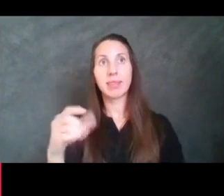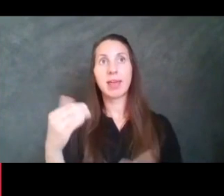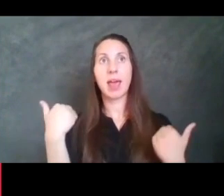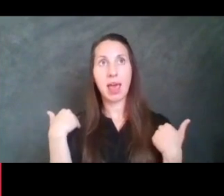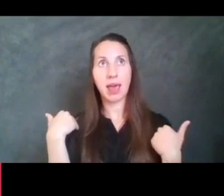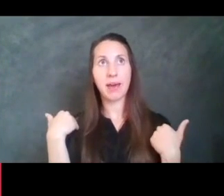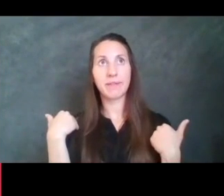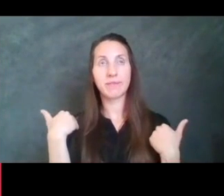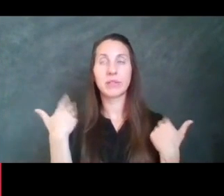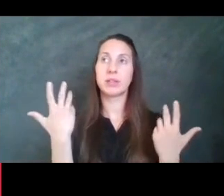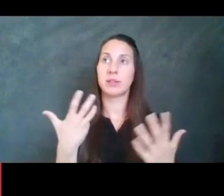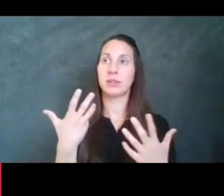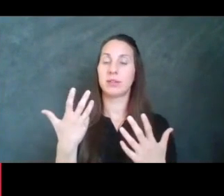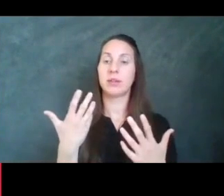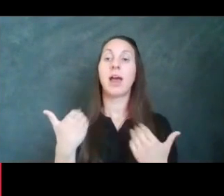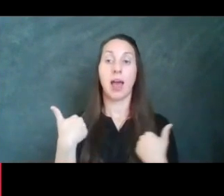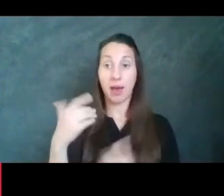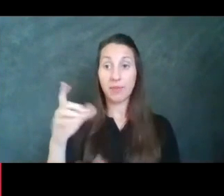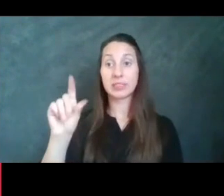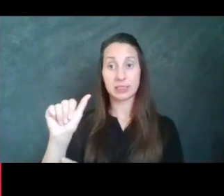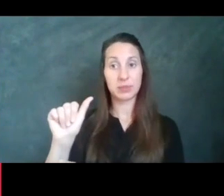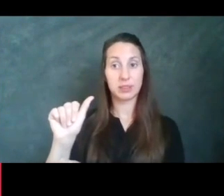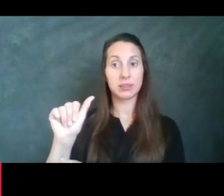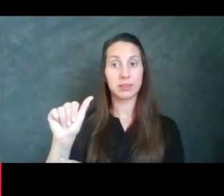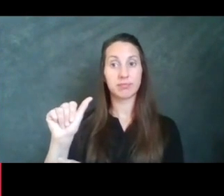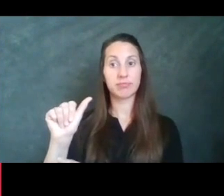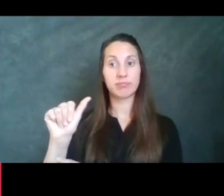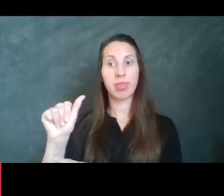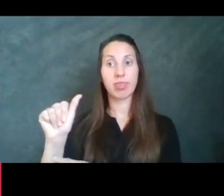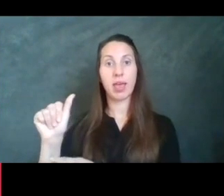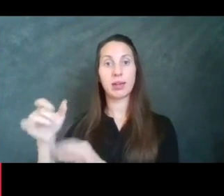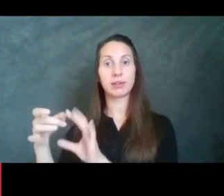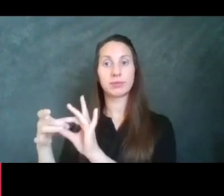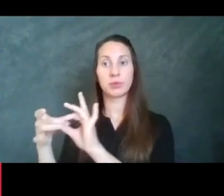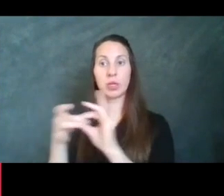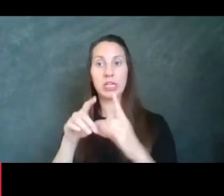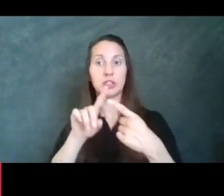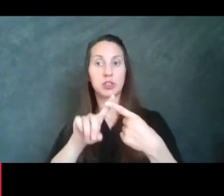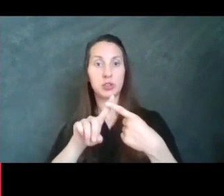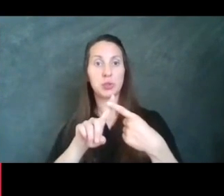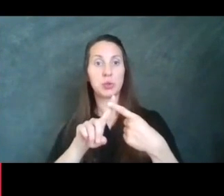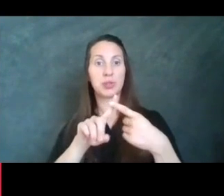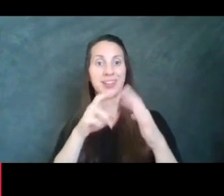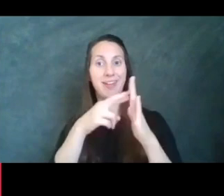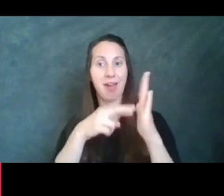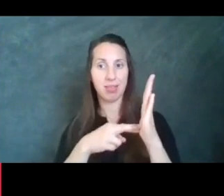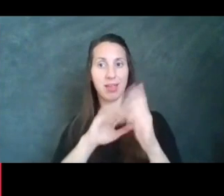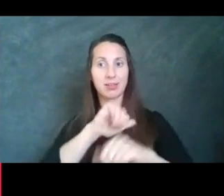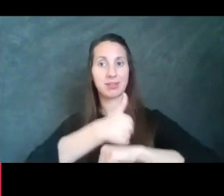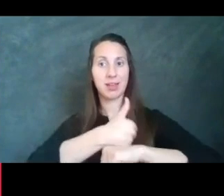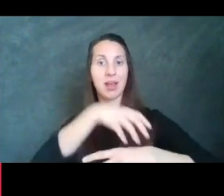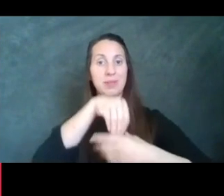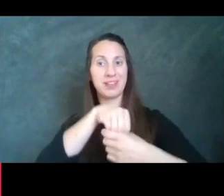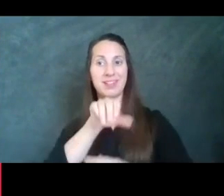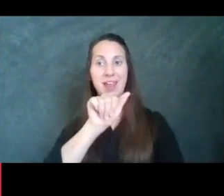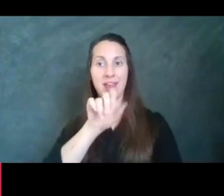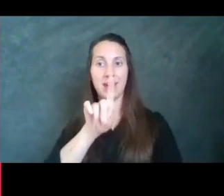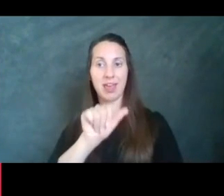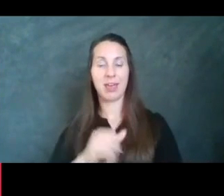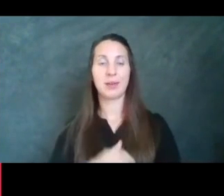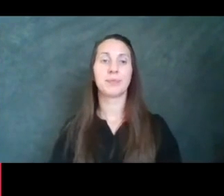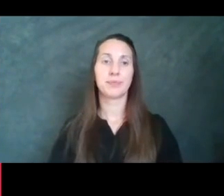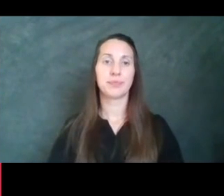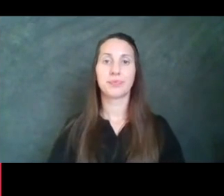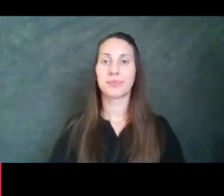they also have a disability which meets the guidelines of the ADA. You can go to the next slide, please.